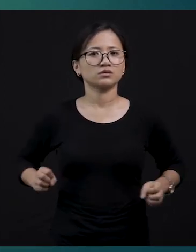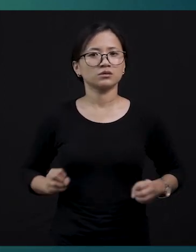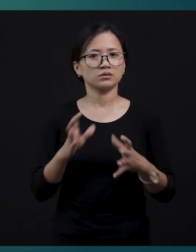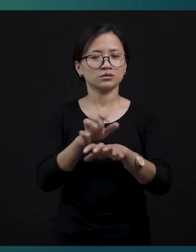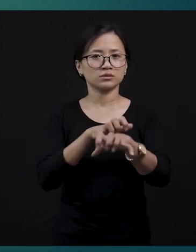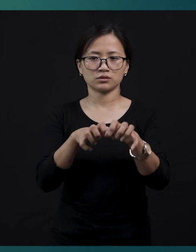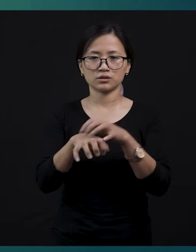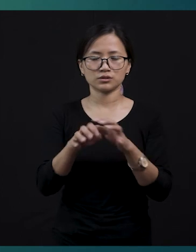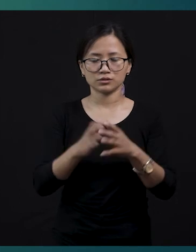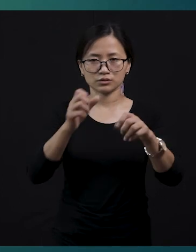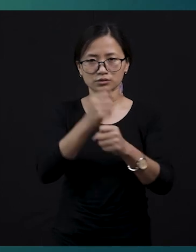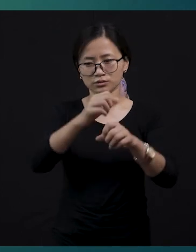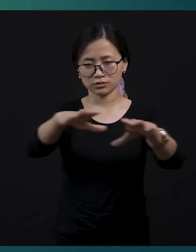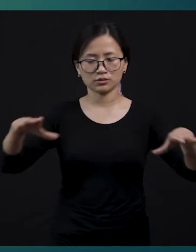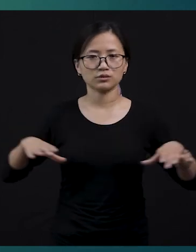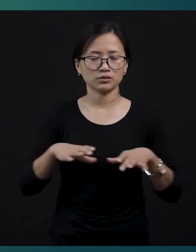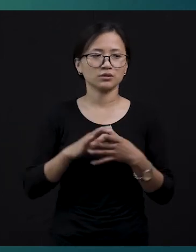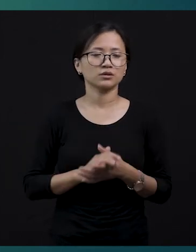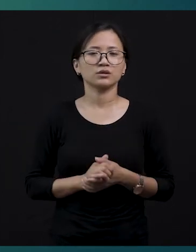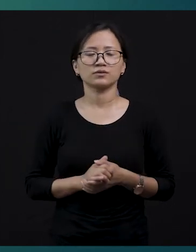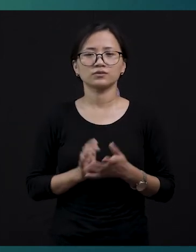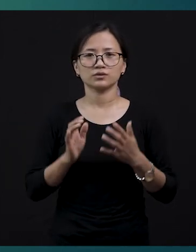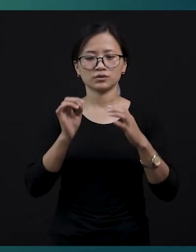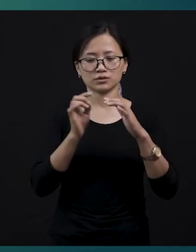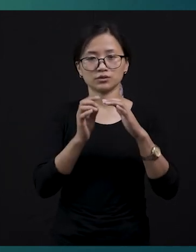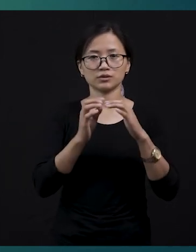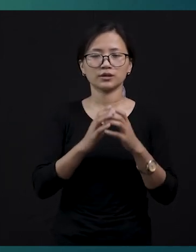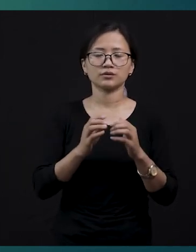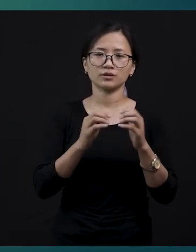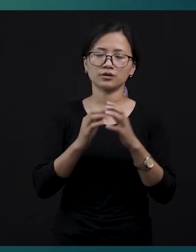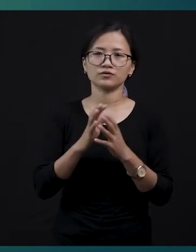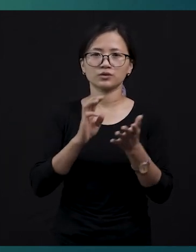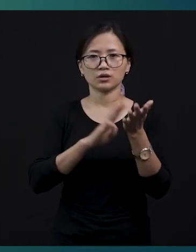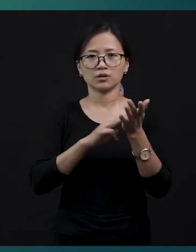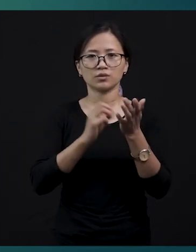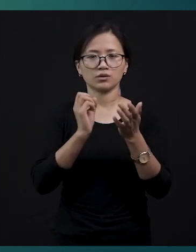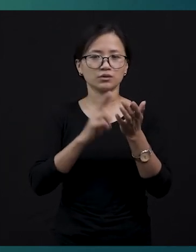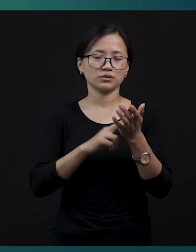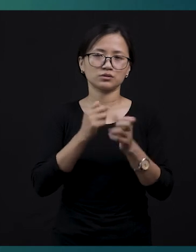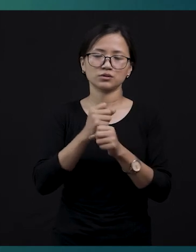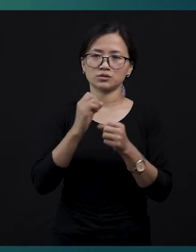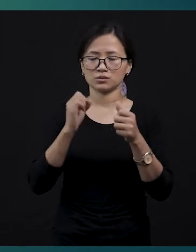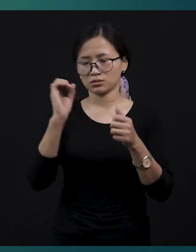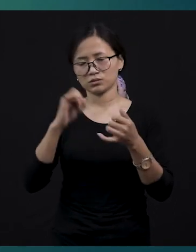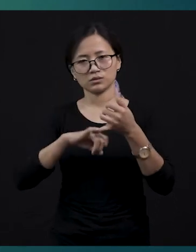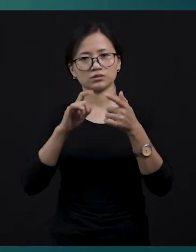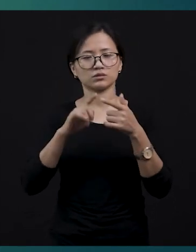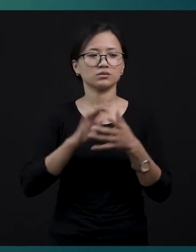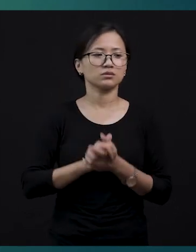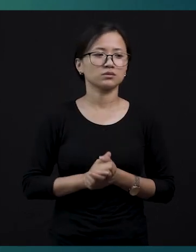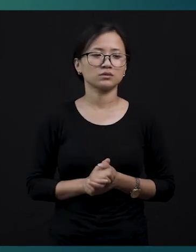start scratching the ground with their sharp claws. Claws means the nails of the mongoose, okay. We call the nails of the mongoose as claws. And